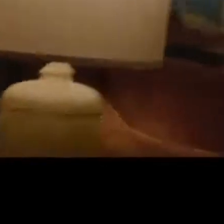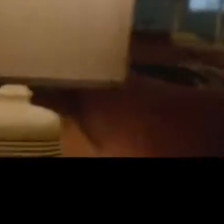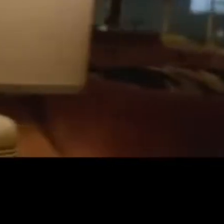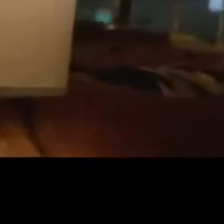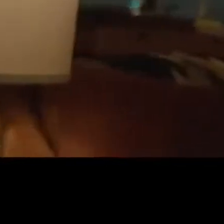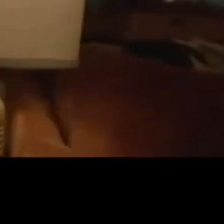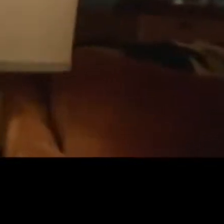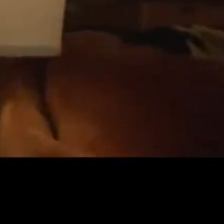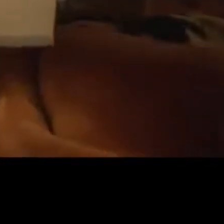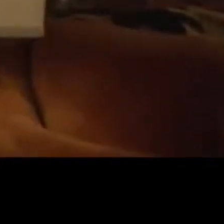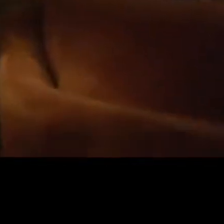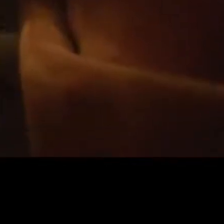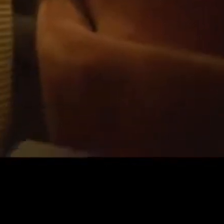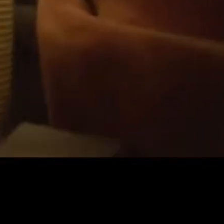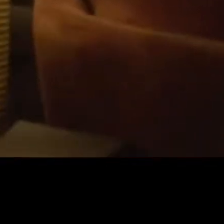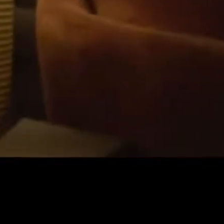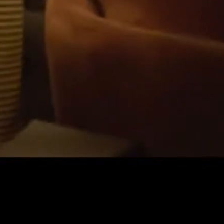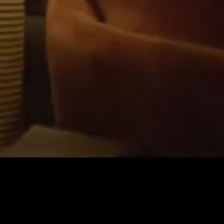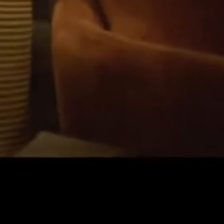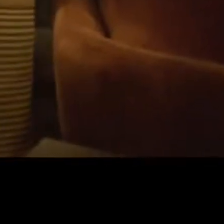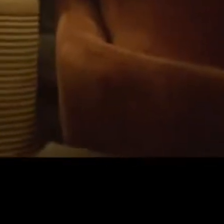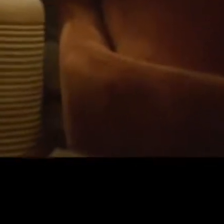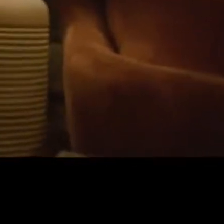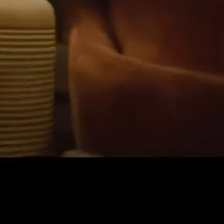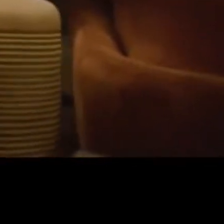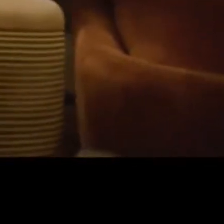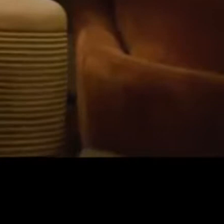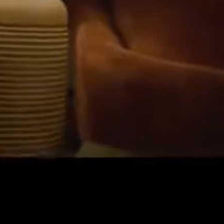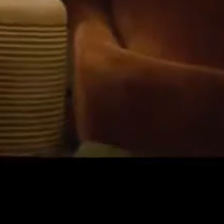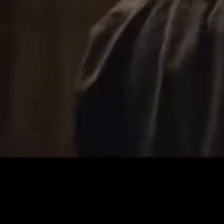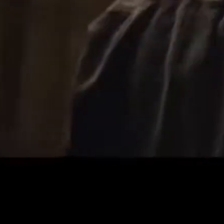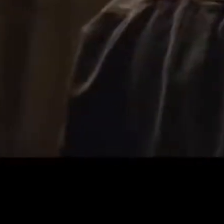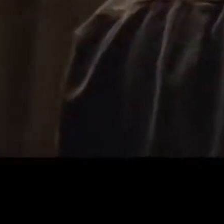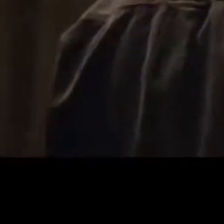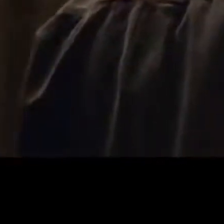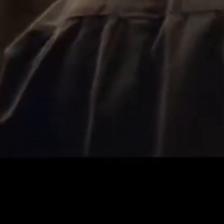With people front, center, and in the spotlight.